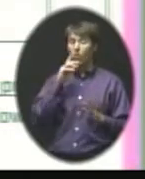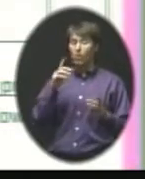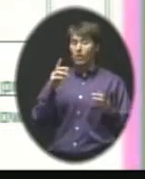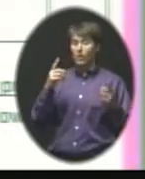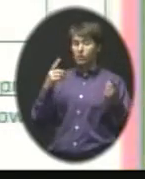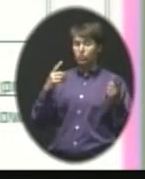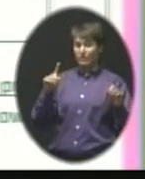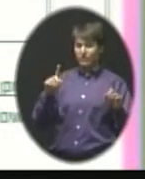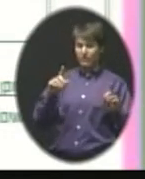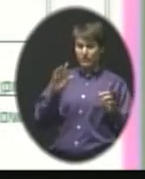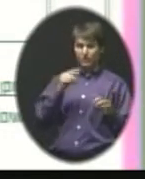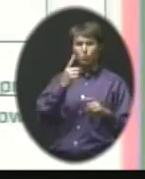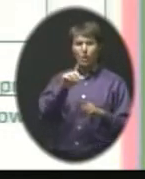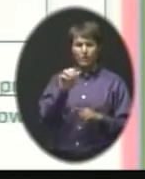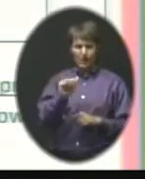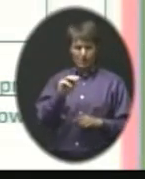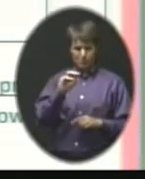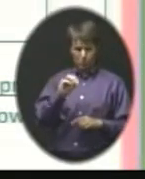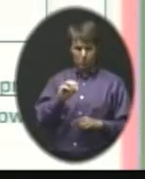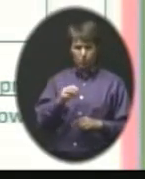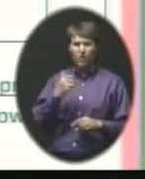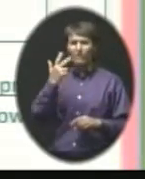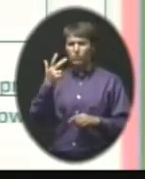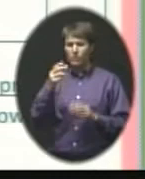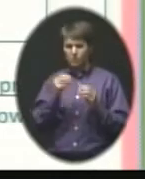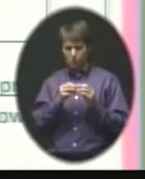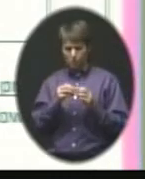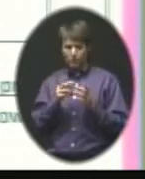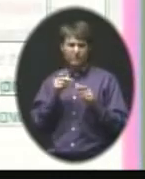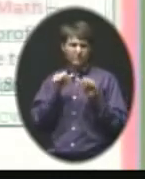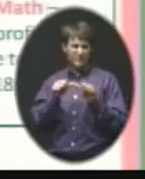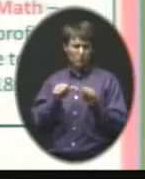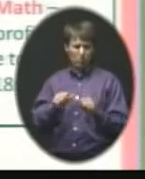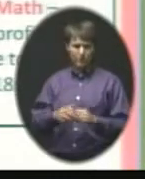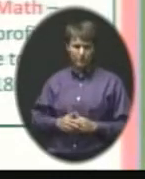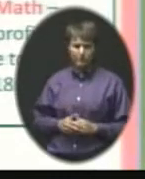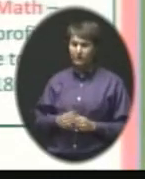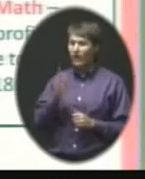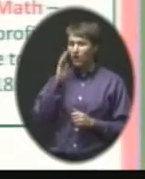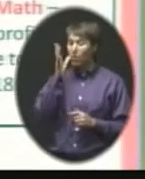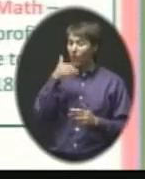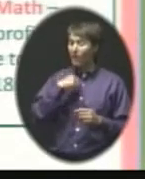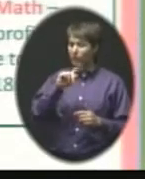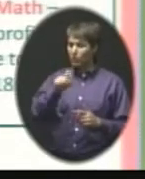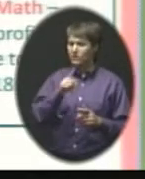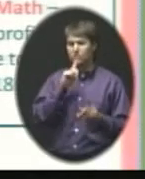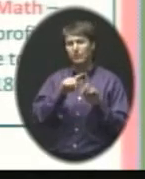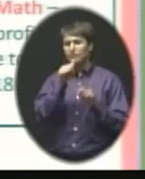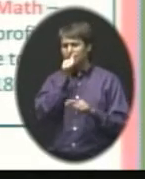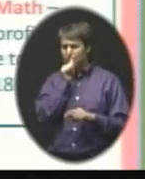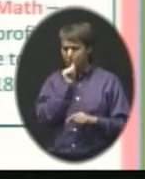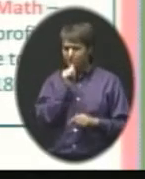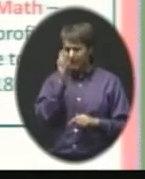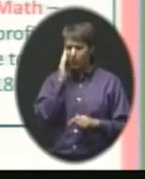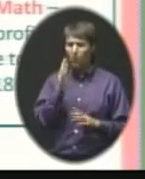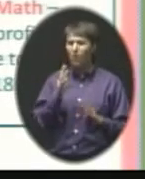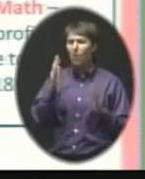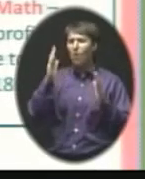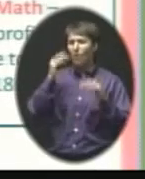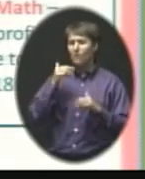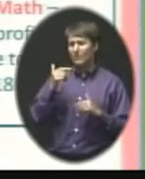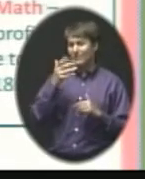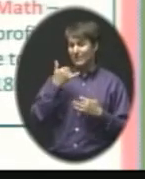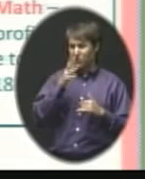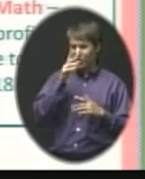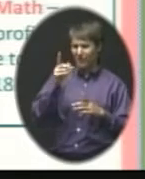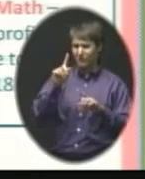AMO, okay? There are three more. Well, let's keep going. I know you're gonna have questions, but bear with me. I know hopefully you'll still